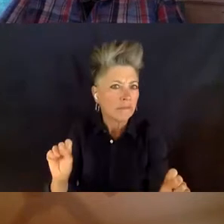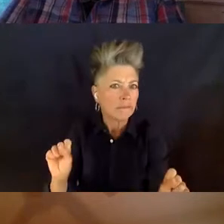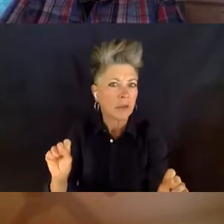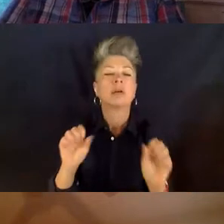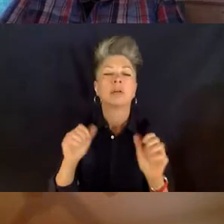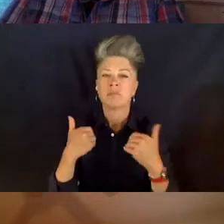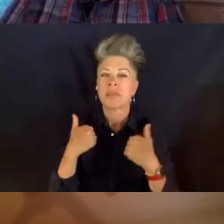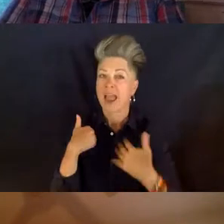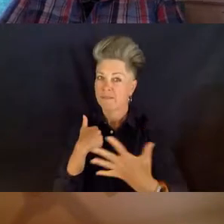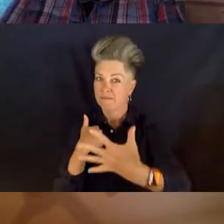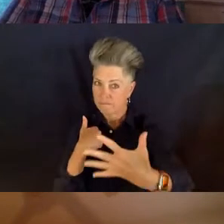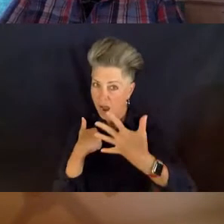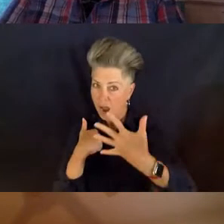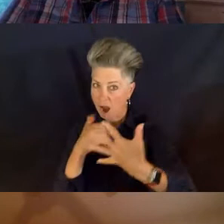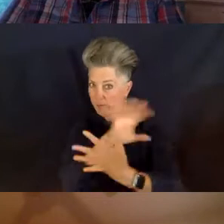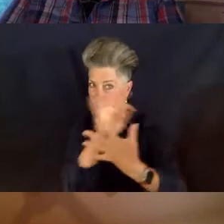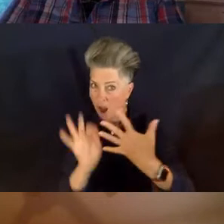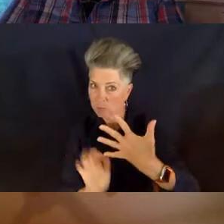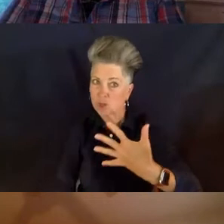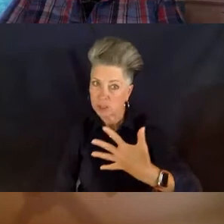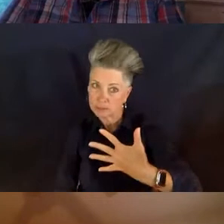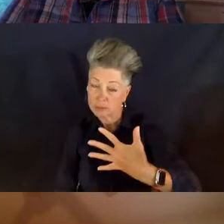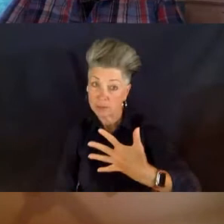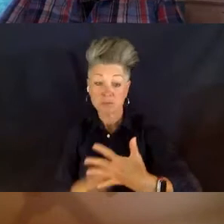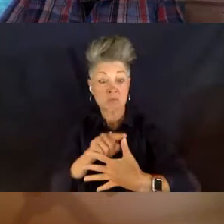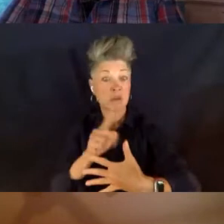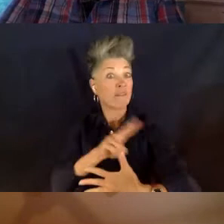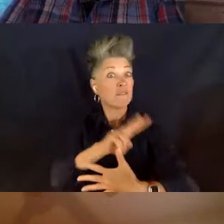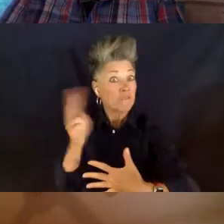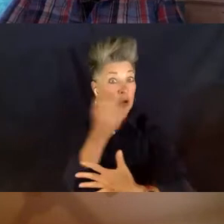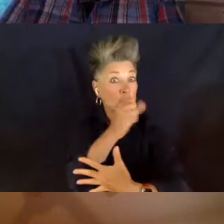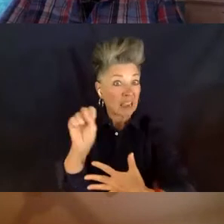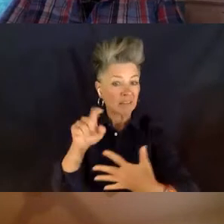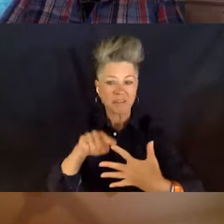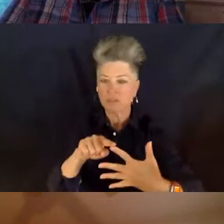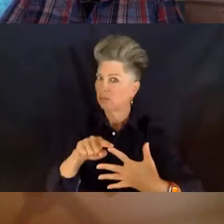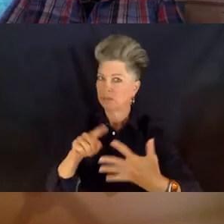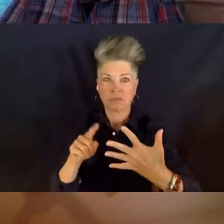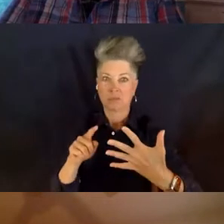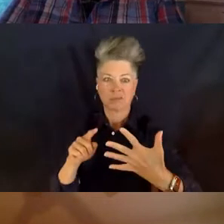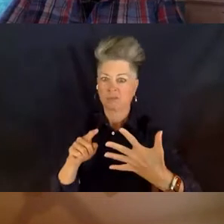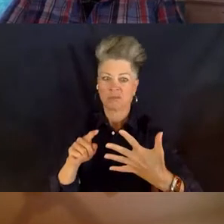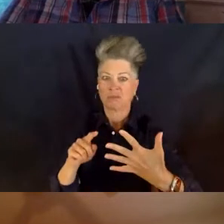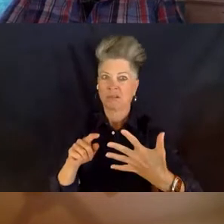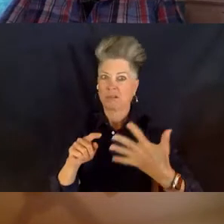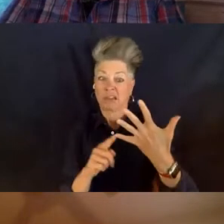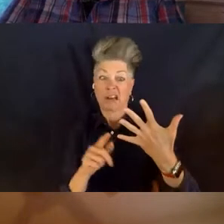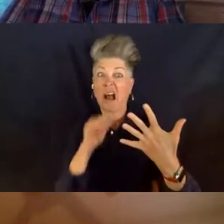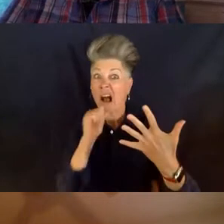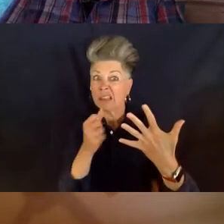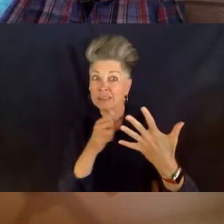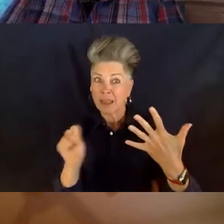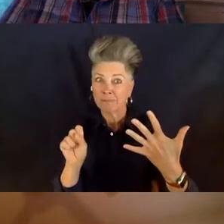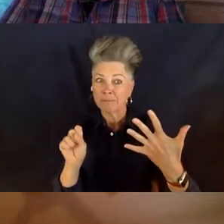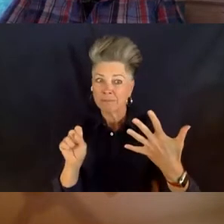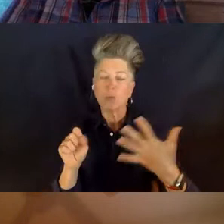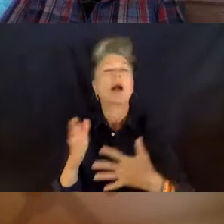different responses that they could feel very safe, very unsafe, safe, unsafe, or